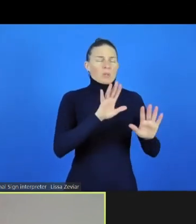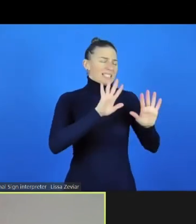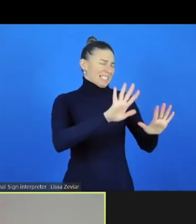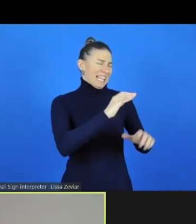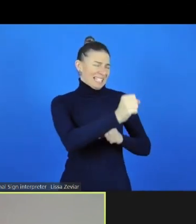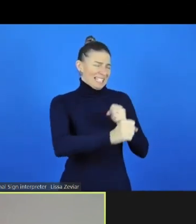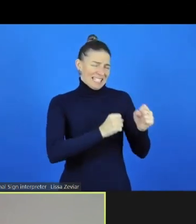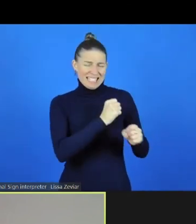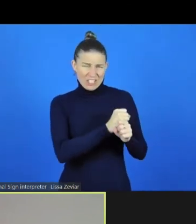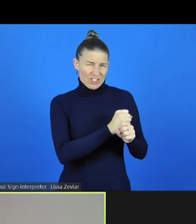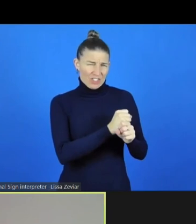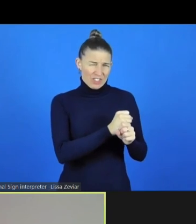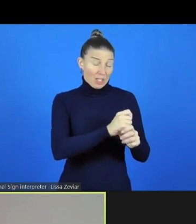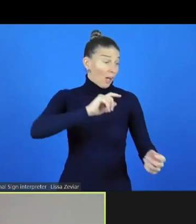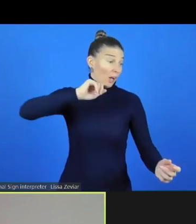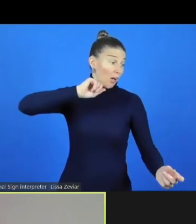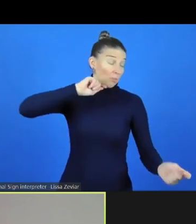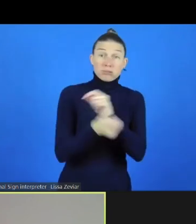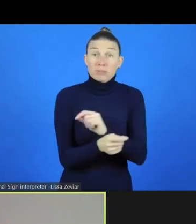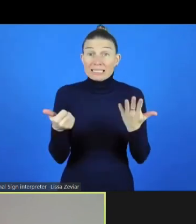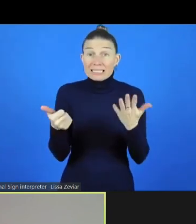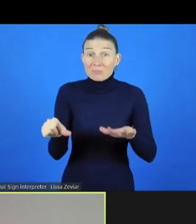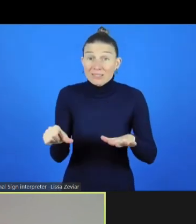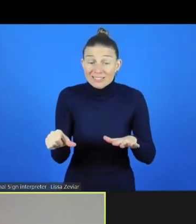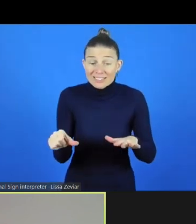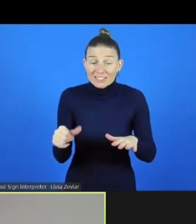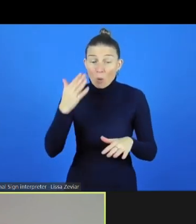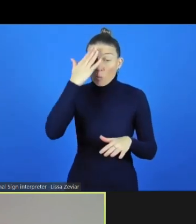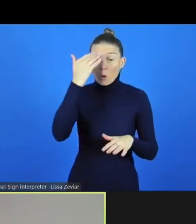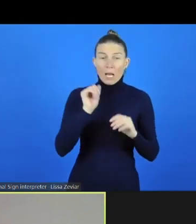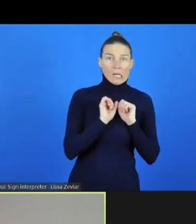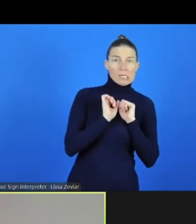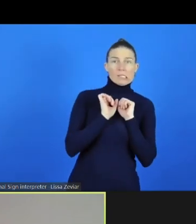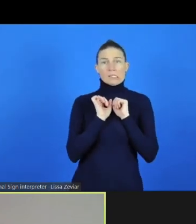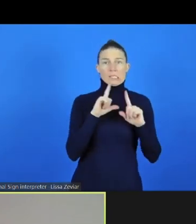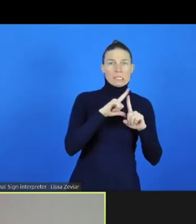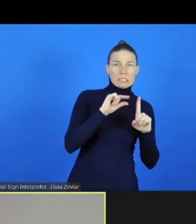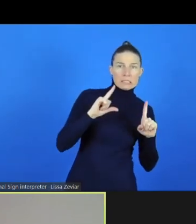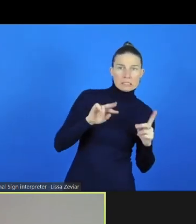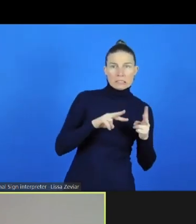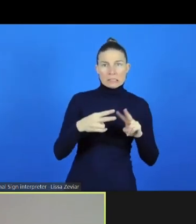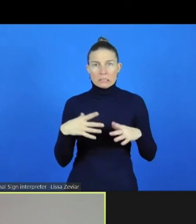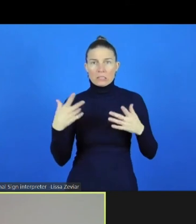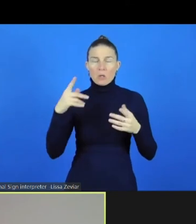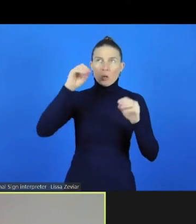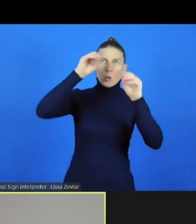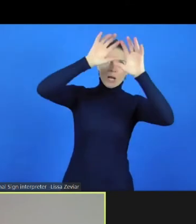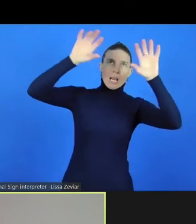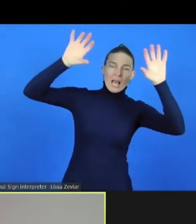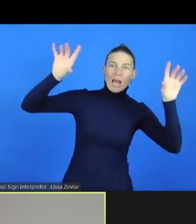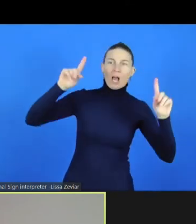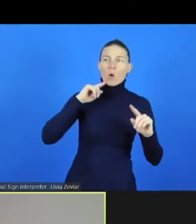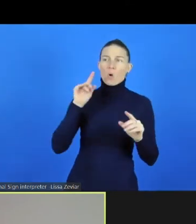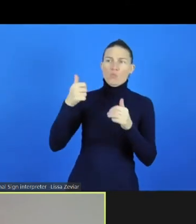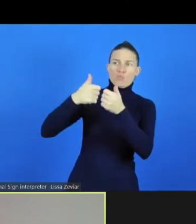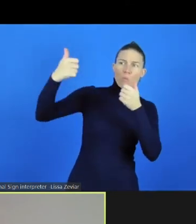talking about this all across the world. People who were holding back on digital transformation and moving into the cloud or offering remote work to their